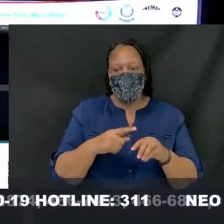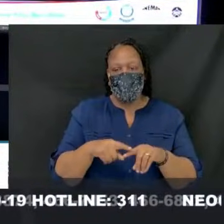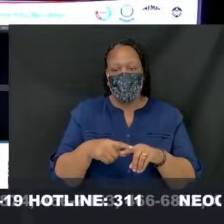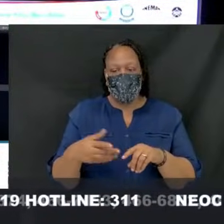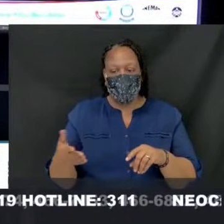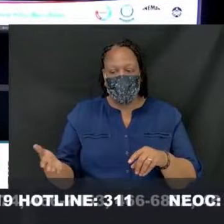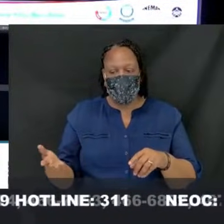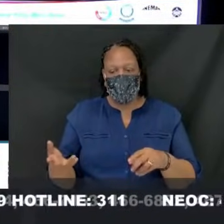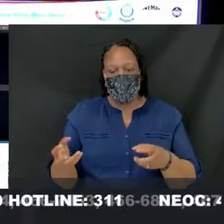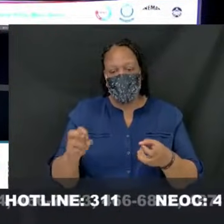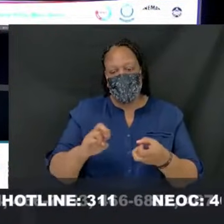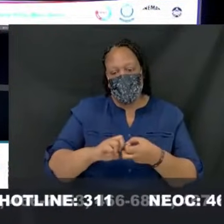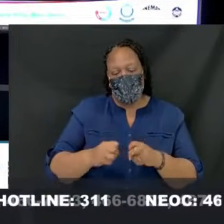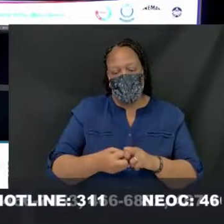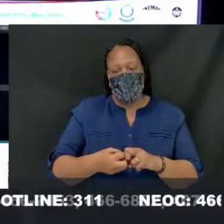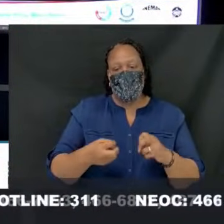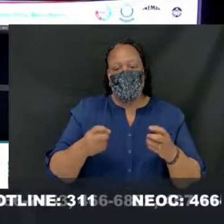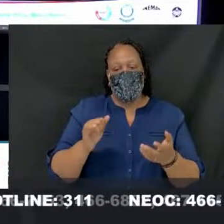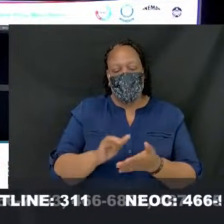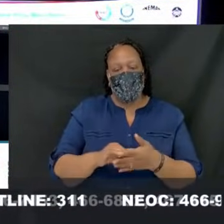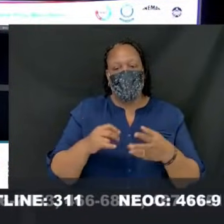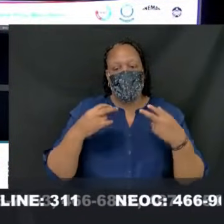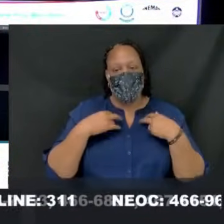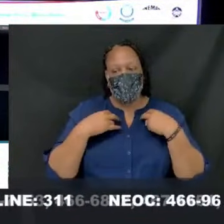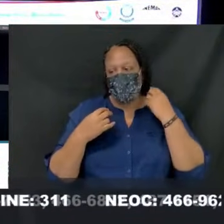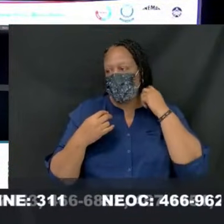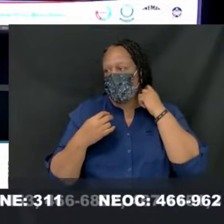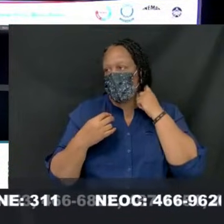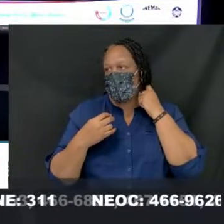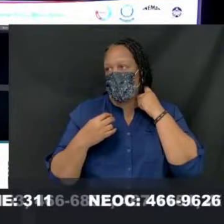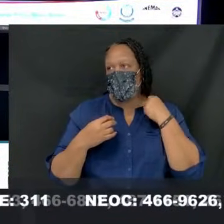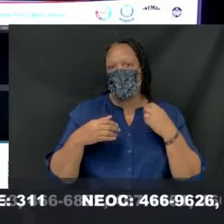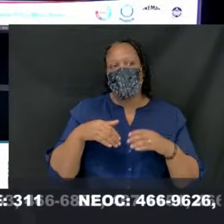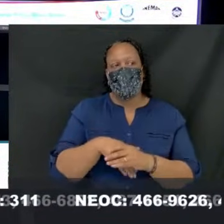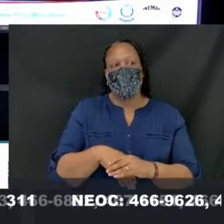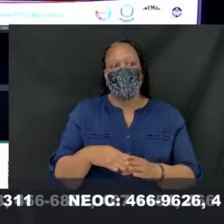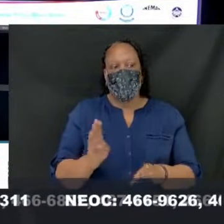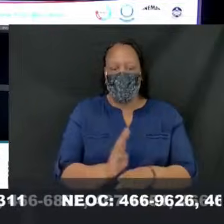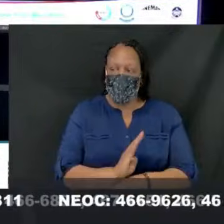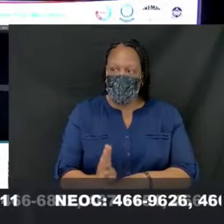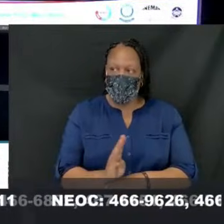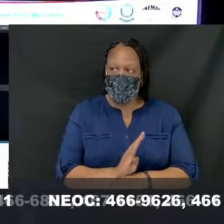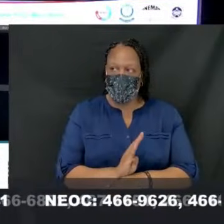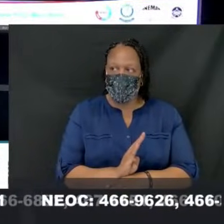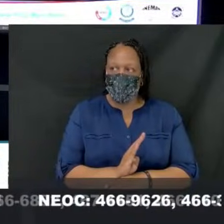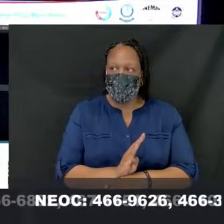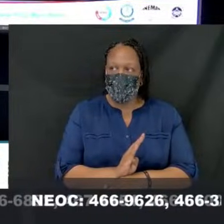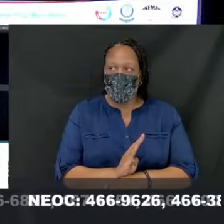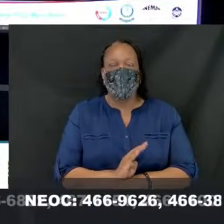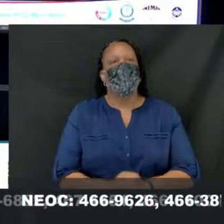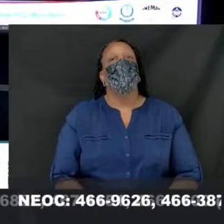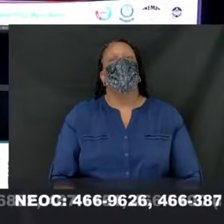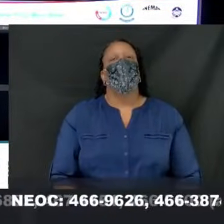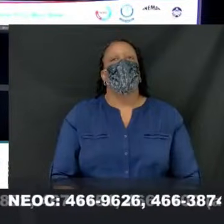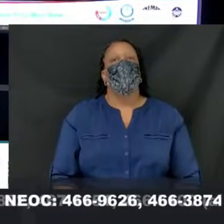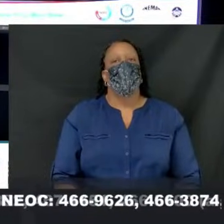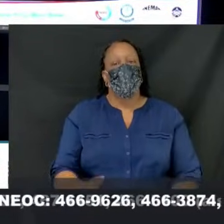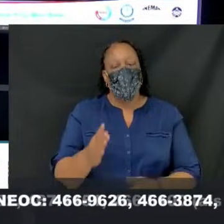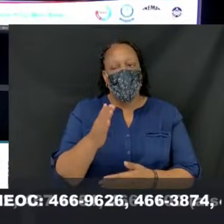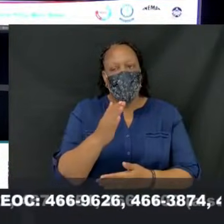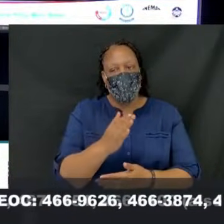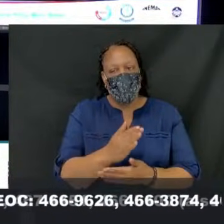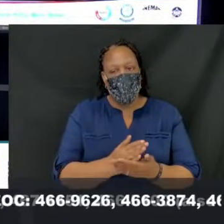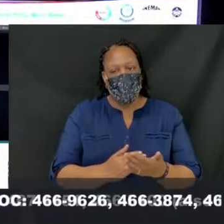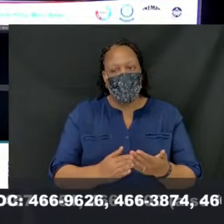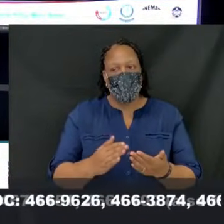their business. And one of the areas that would have been highlighted is the reduction of the quarantine period. And I